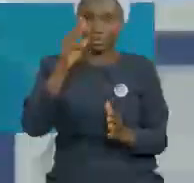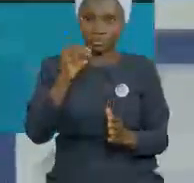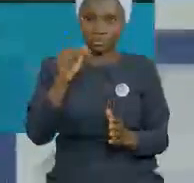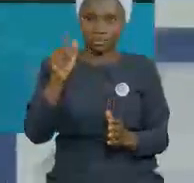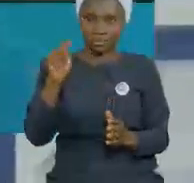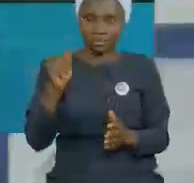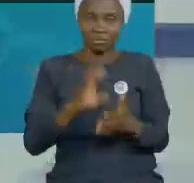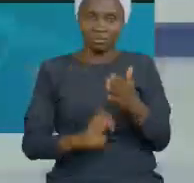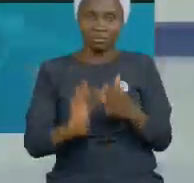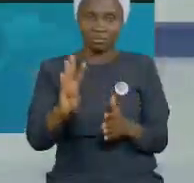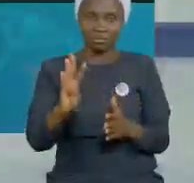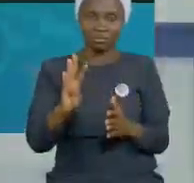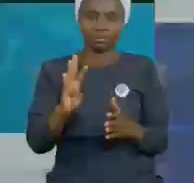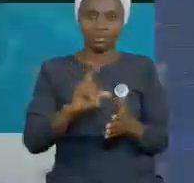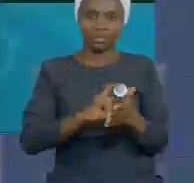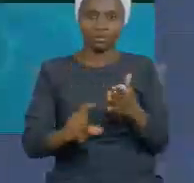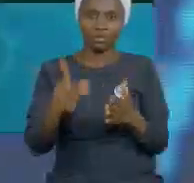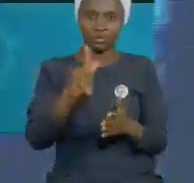23. In Matthew chapter 4, verse